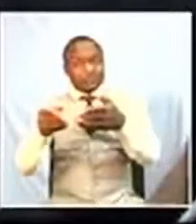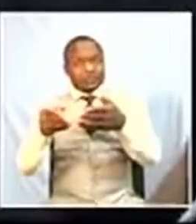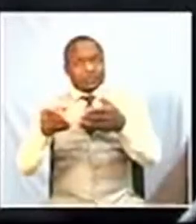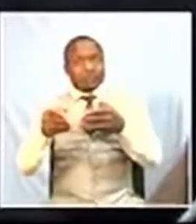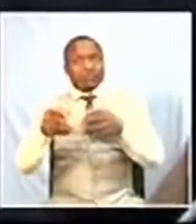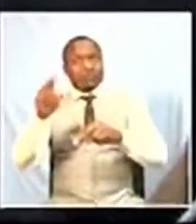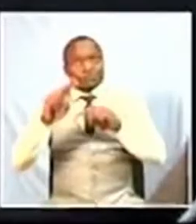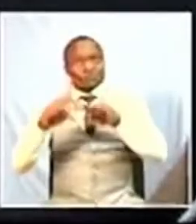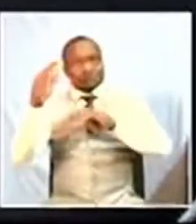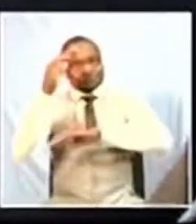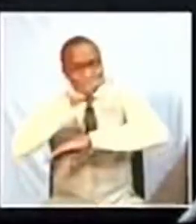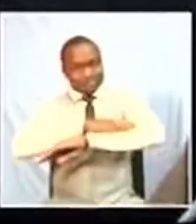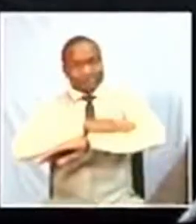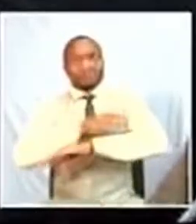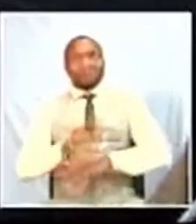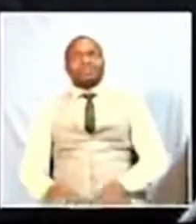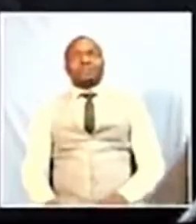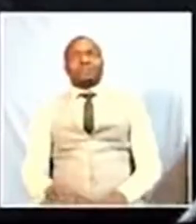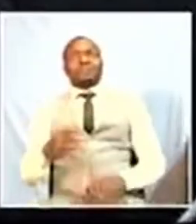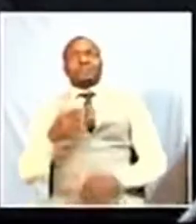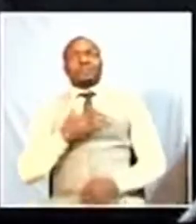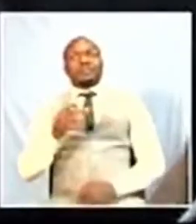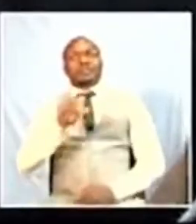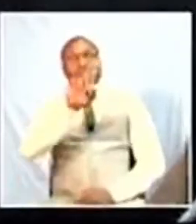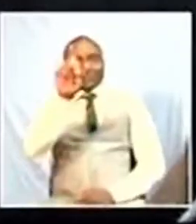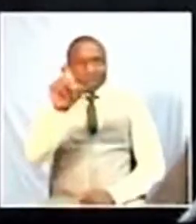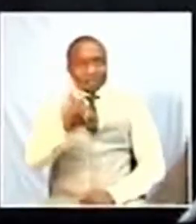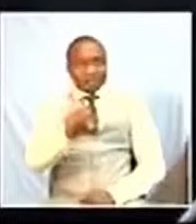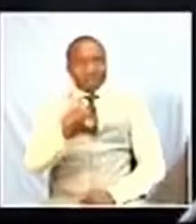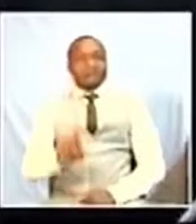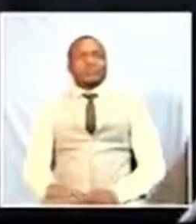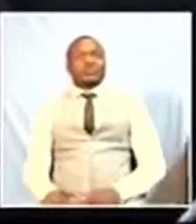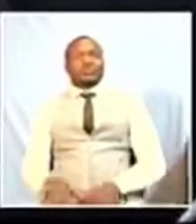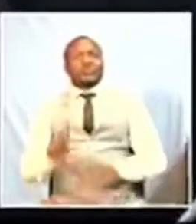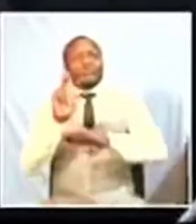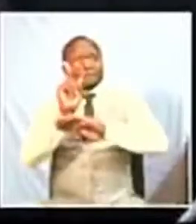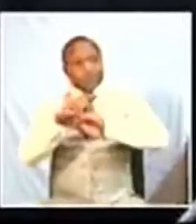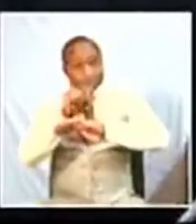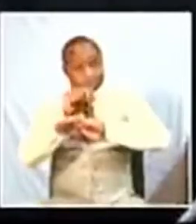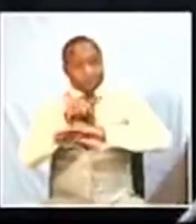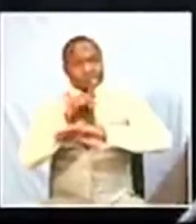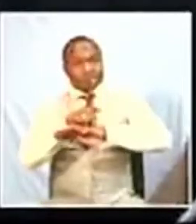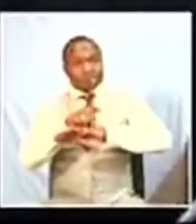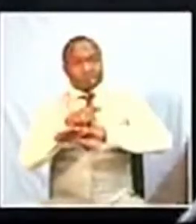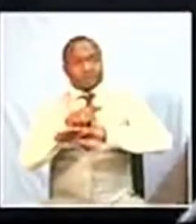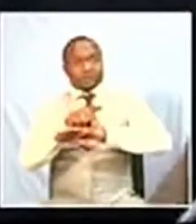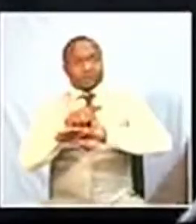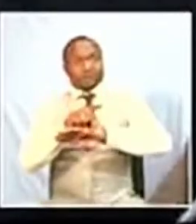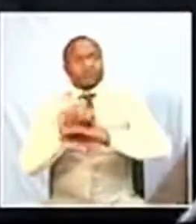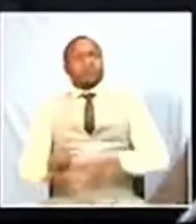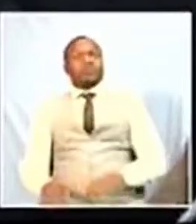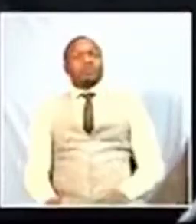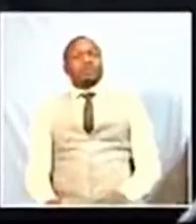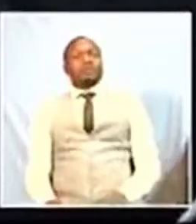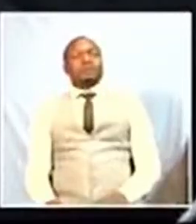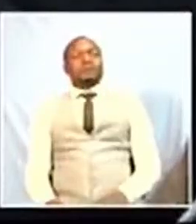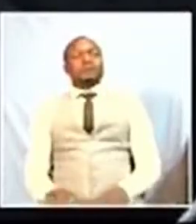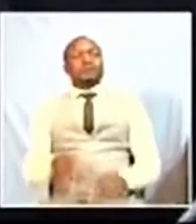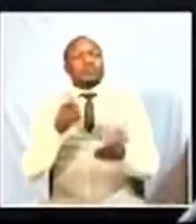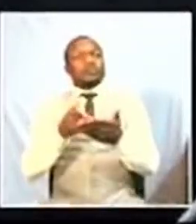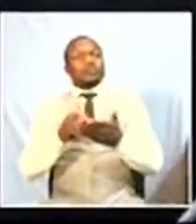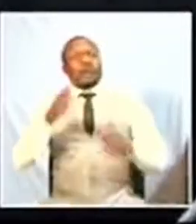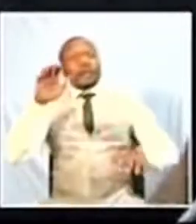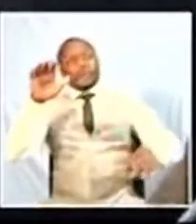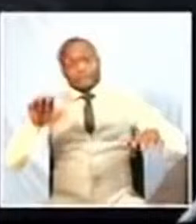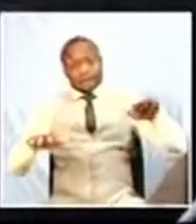desks. So, my question is that the projects that are accounting for the balance